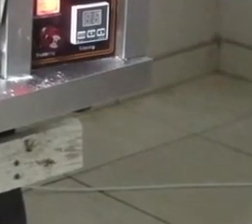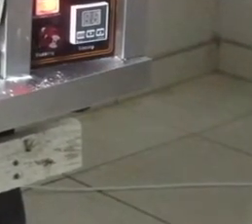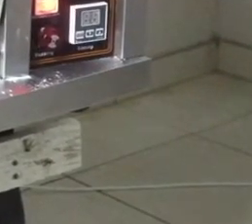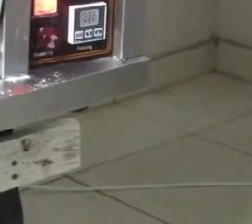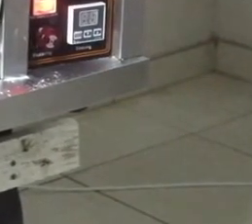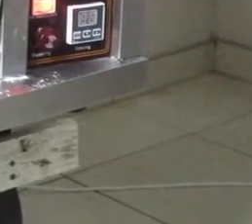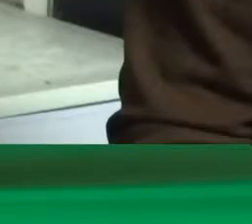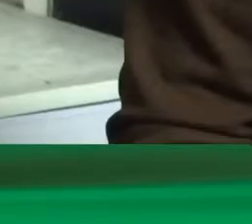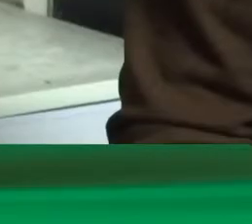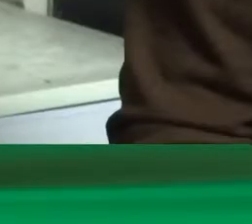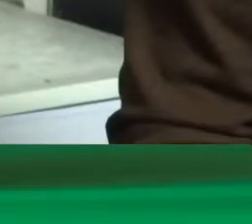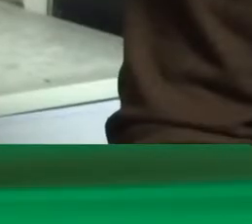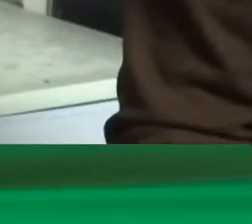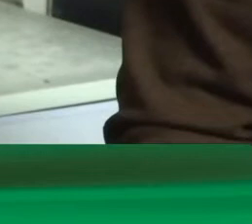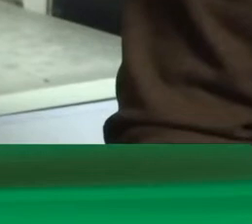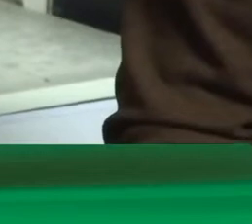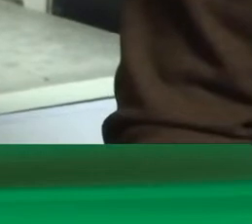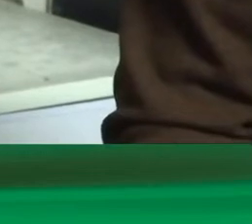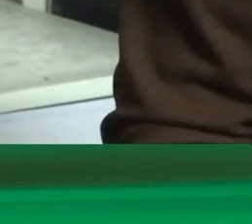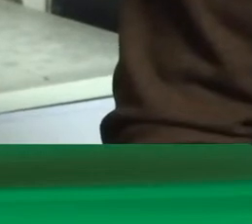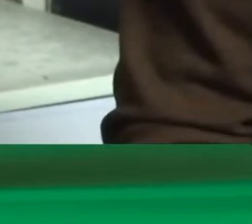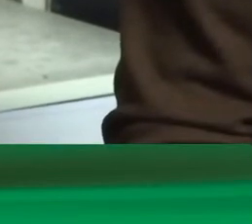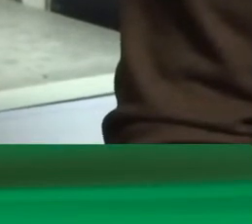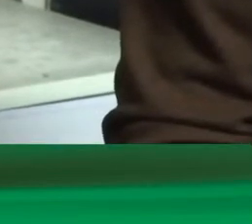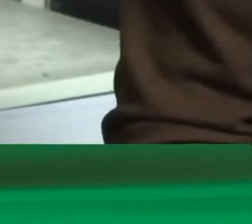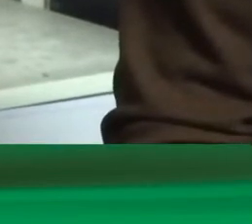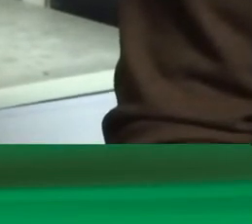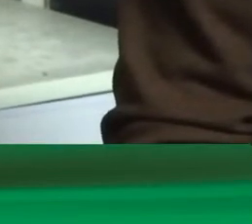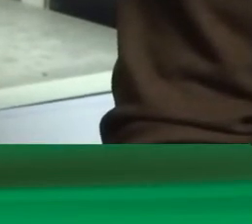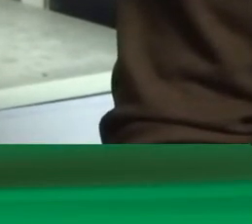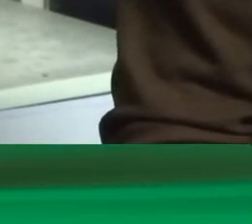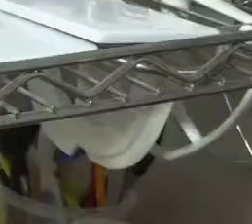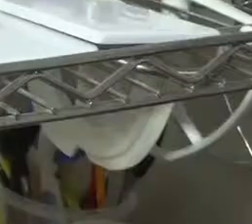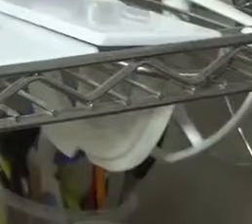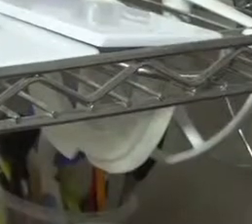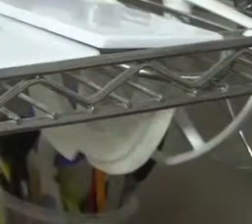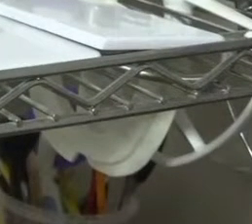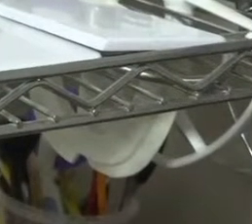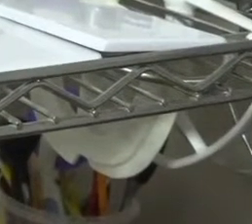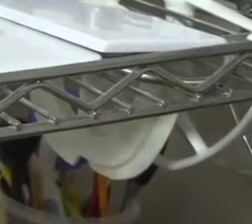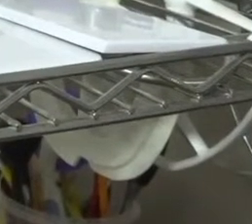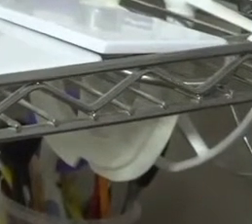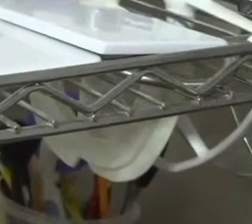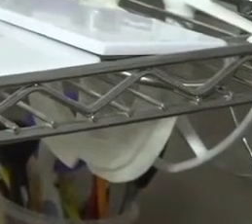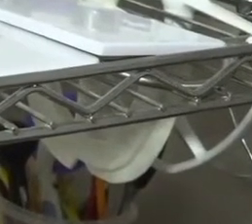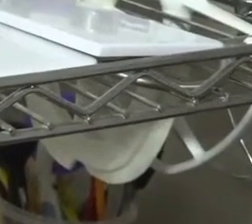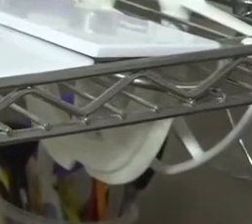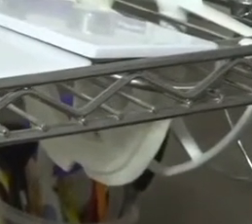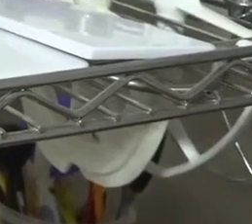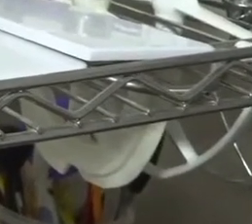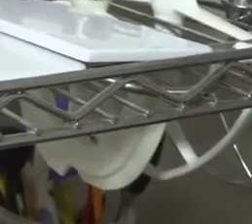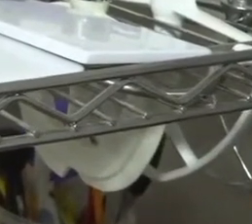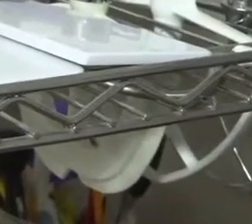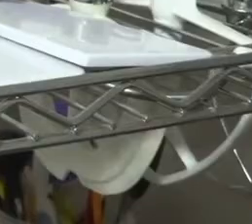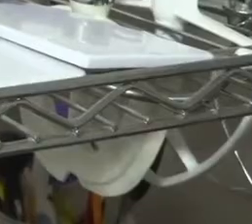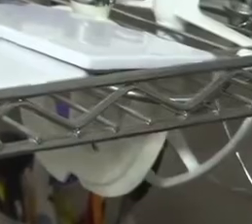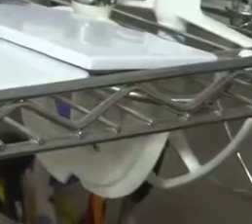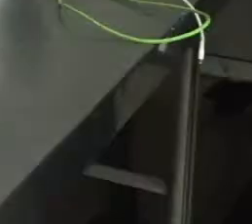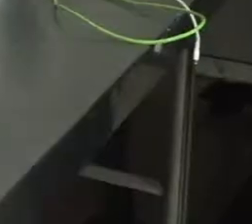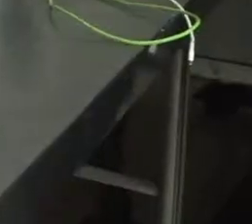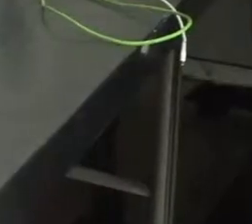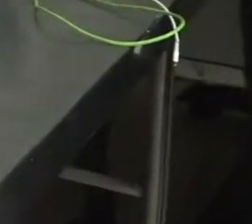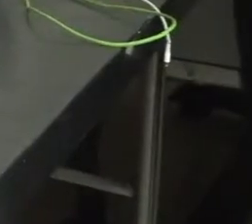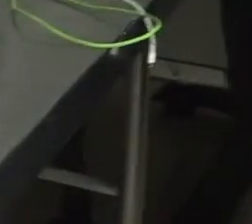my shoulders. This is going to change the business so much. And Diabolela Budata of Premier for